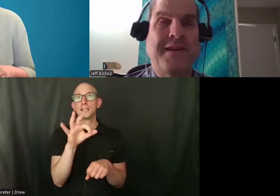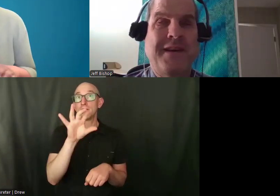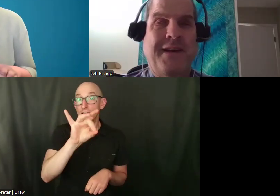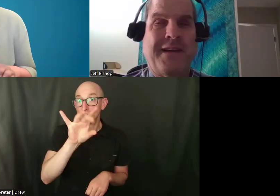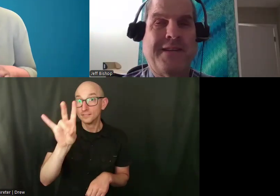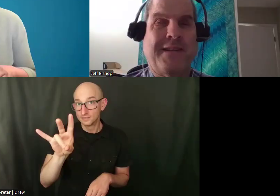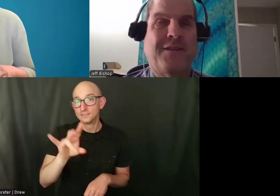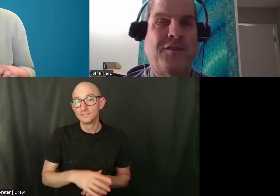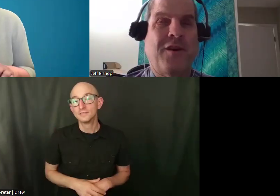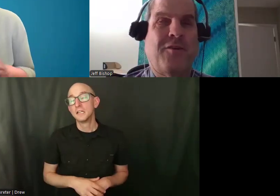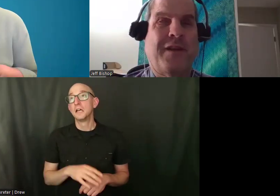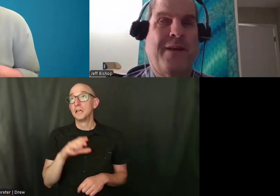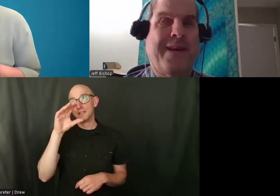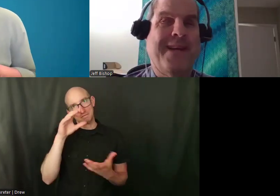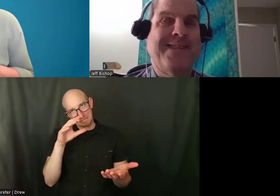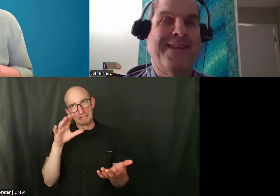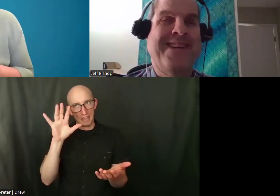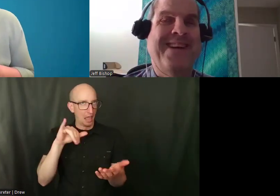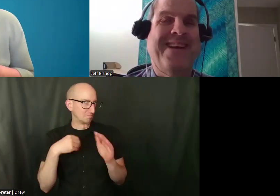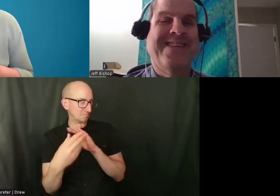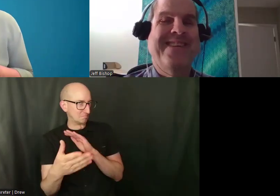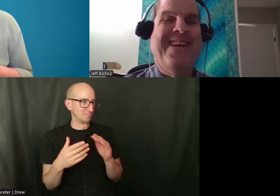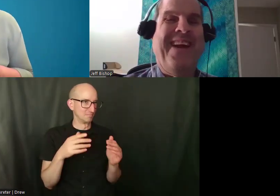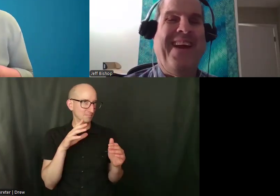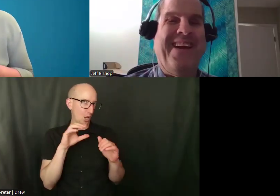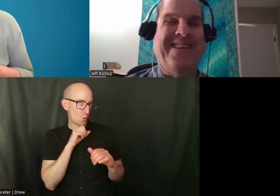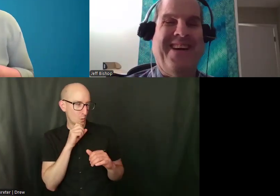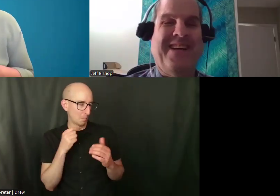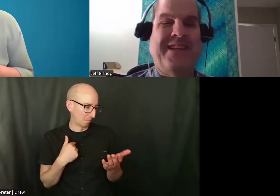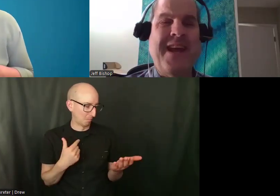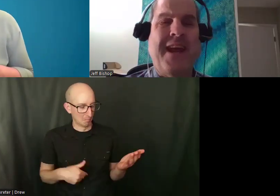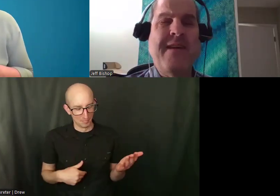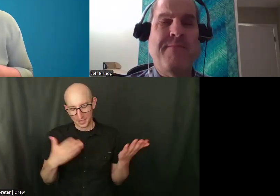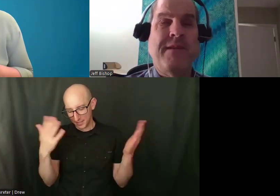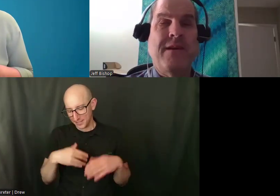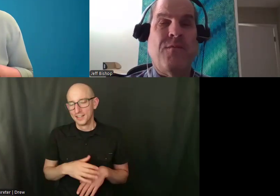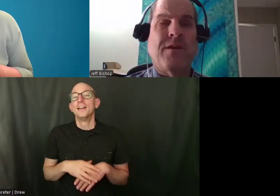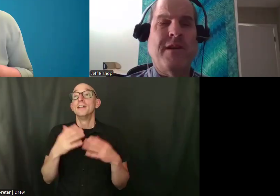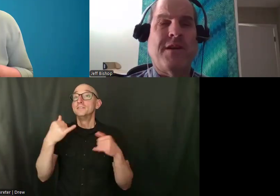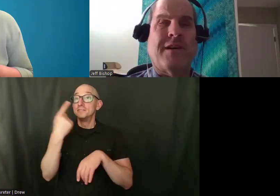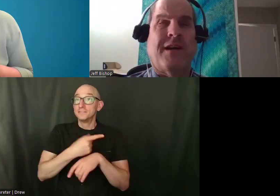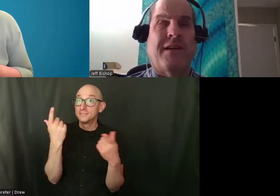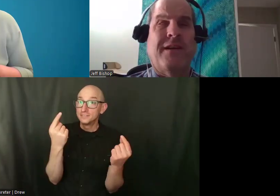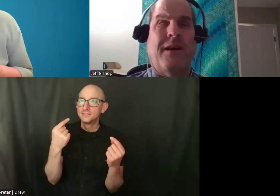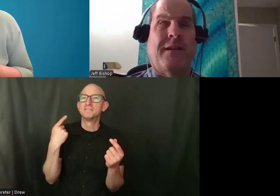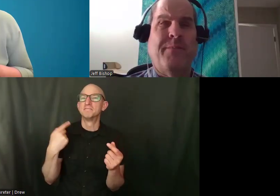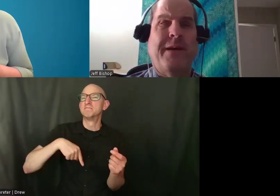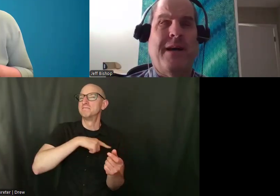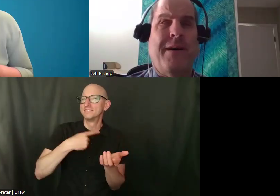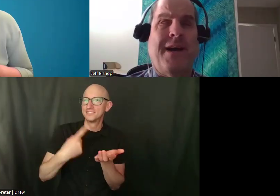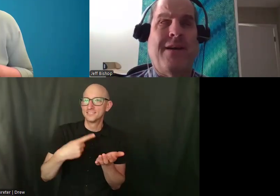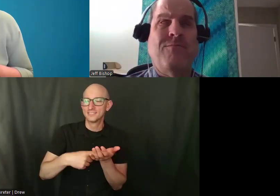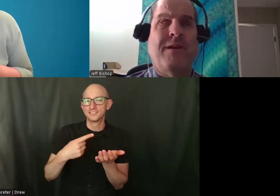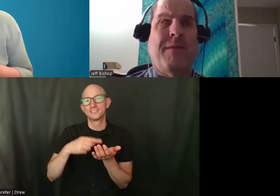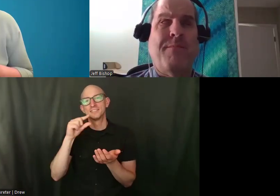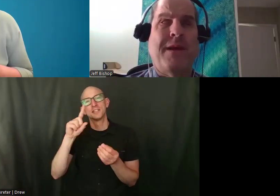1987. I guess that shows you how old I am, I guess. And today, we're going to talk a little bit